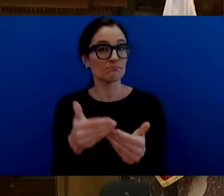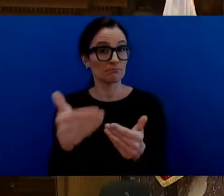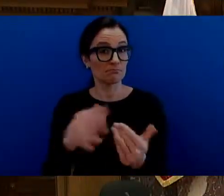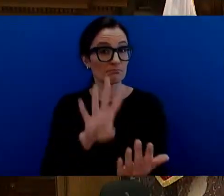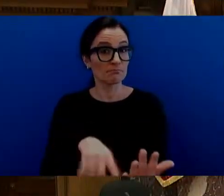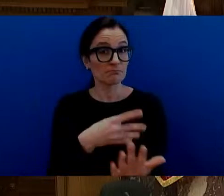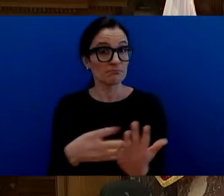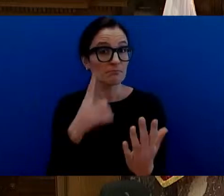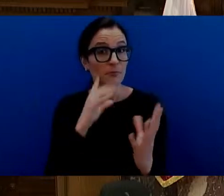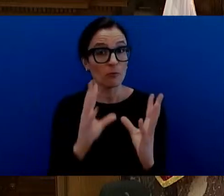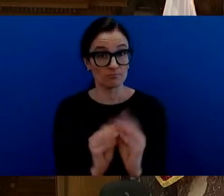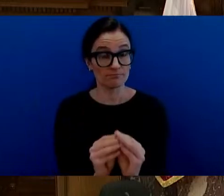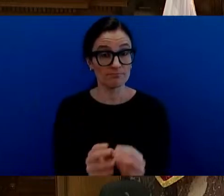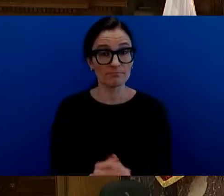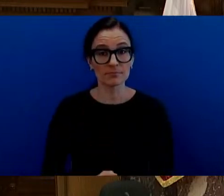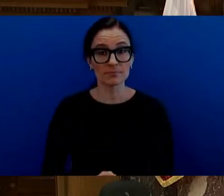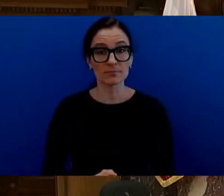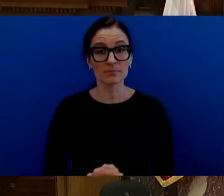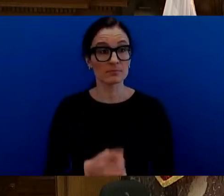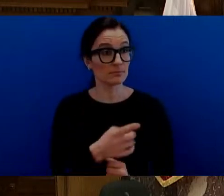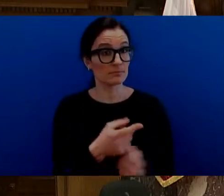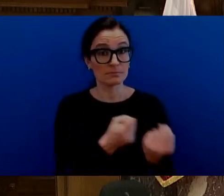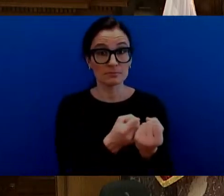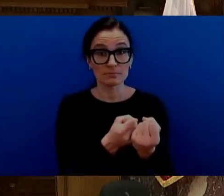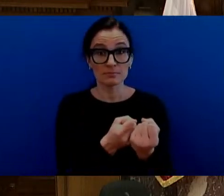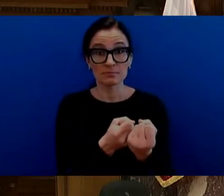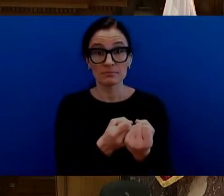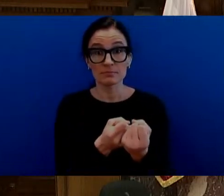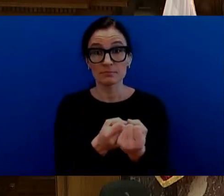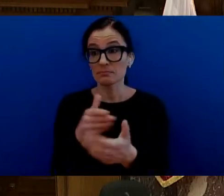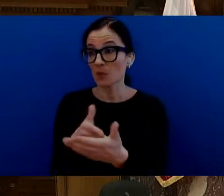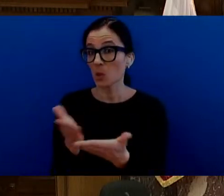say aye. Aye. Opposed? Motion carried.